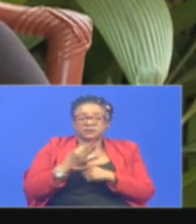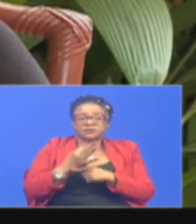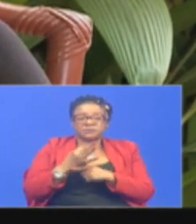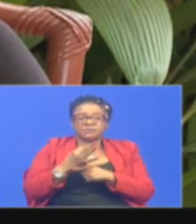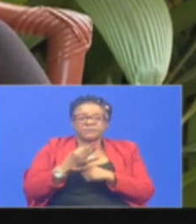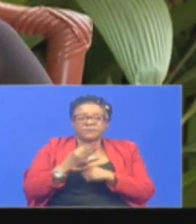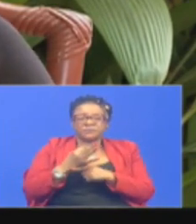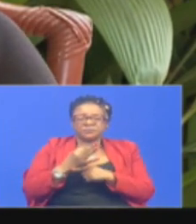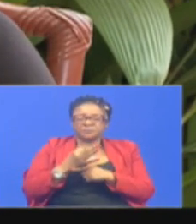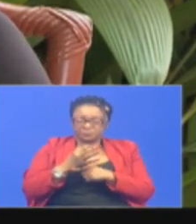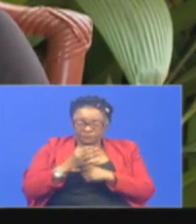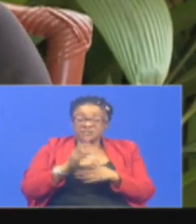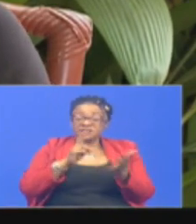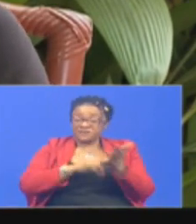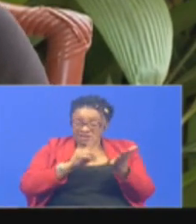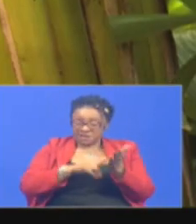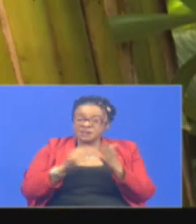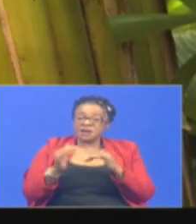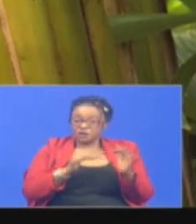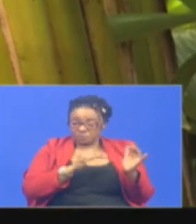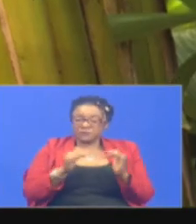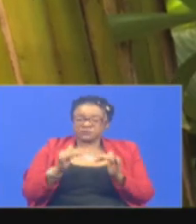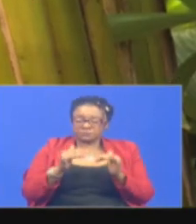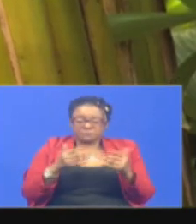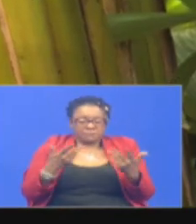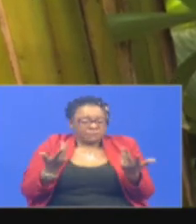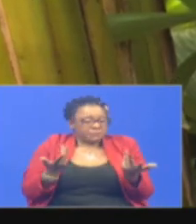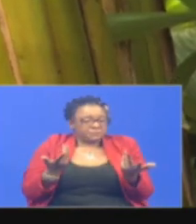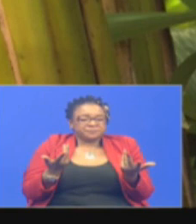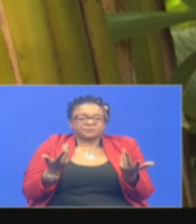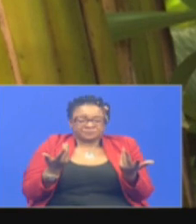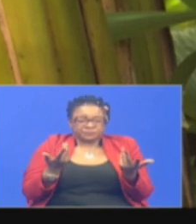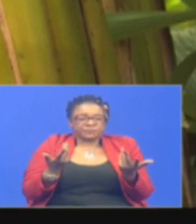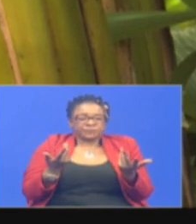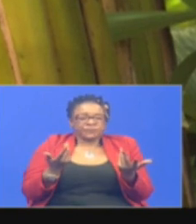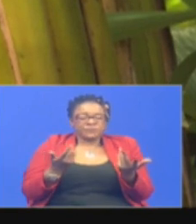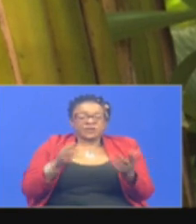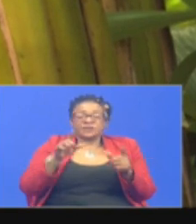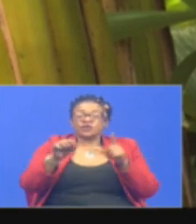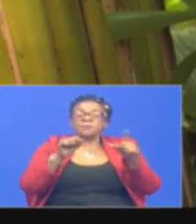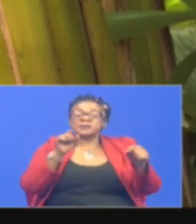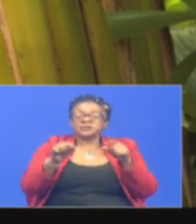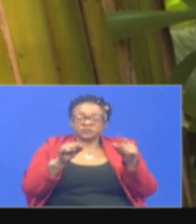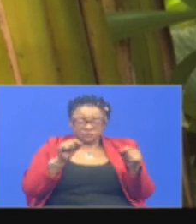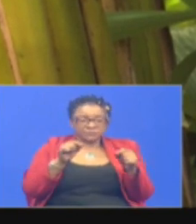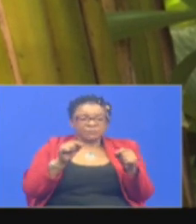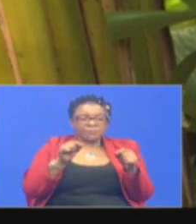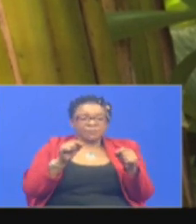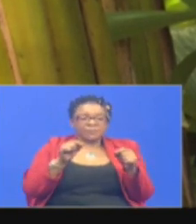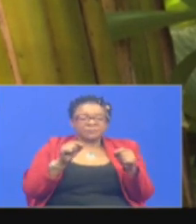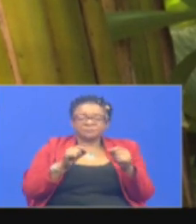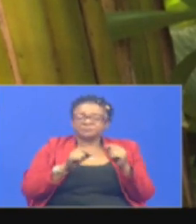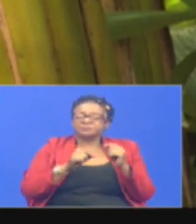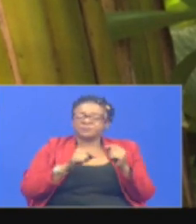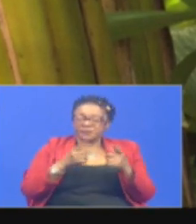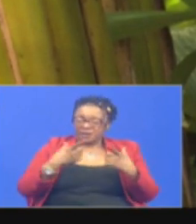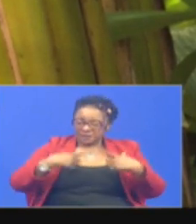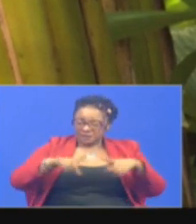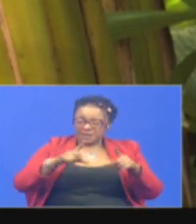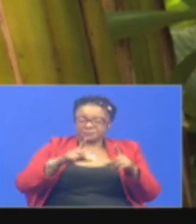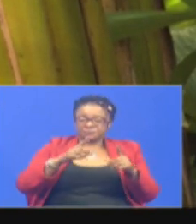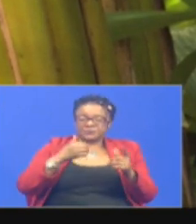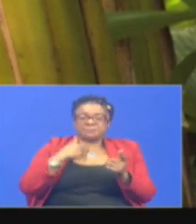valid argument, that we are overrepresented? We're not. In fact, the nominations, listen, first of all, let me say